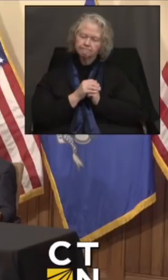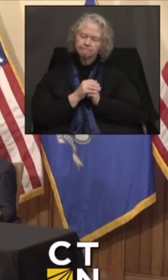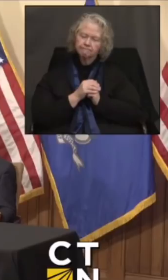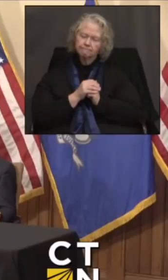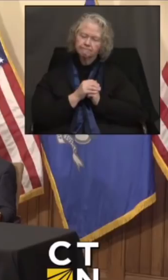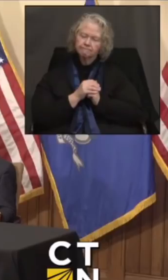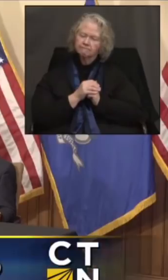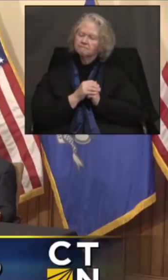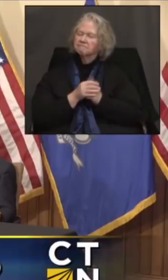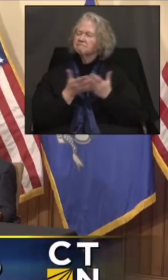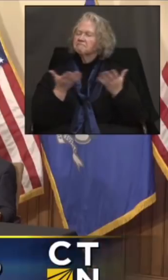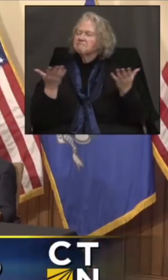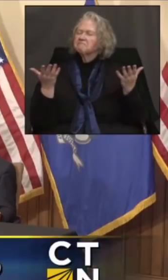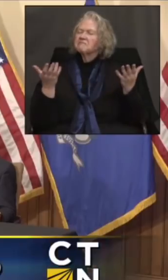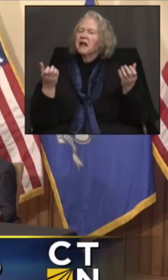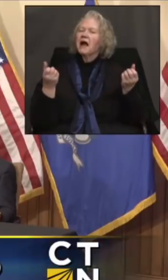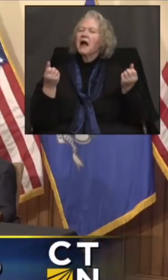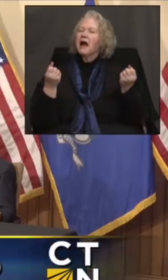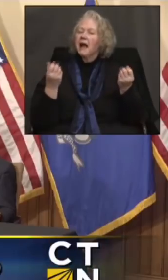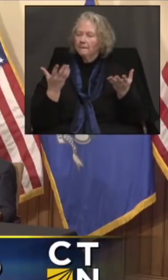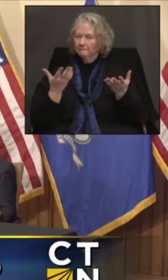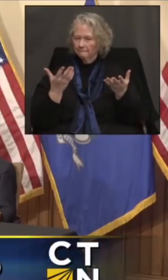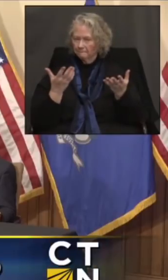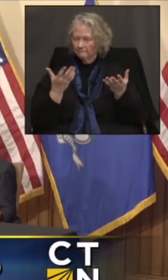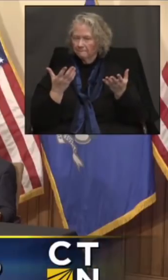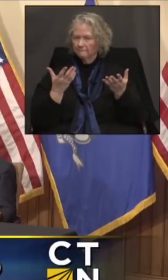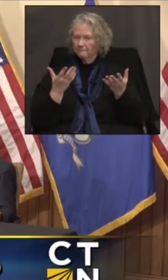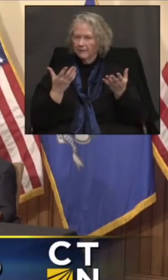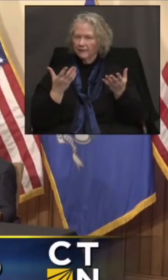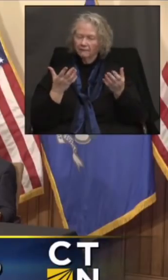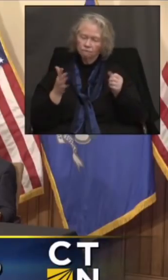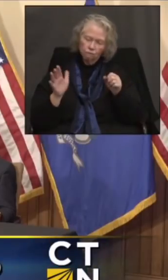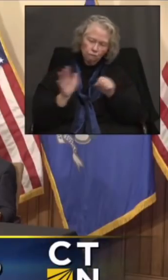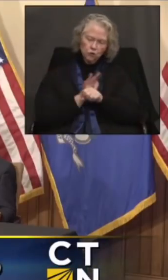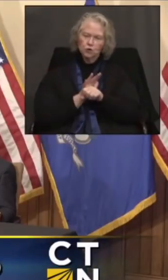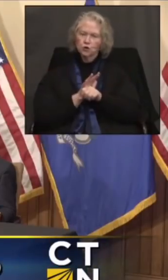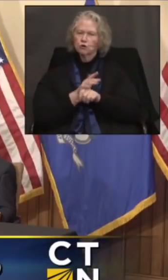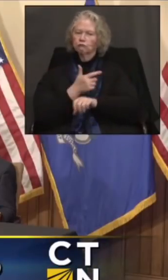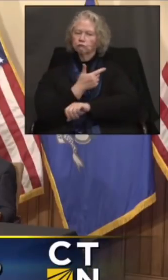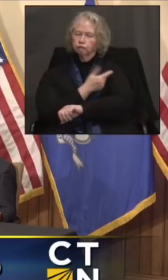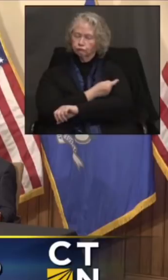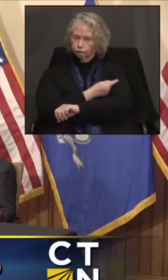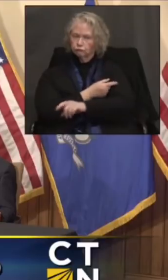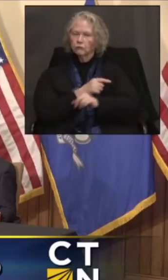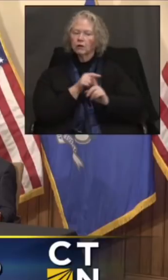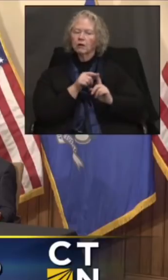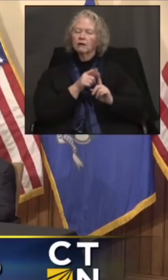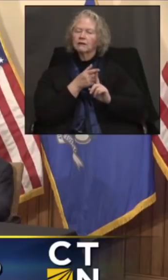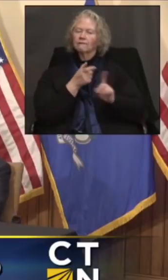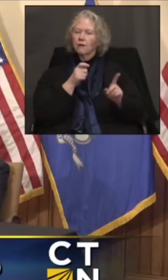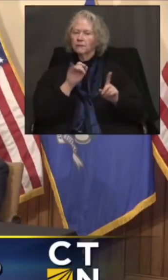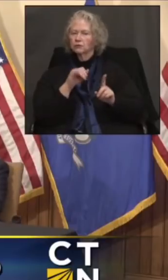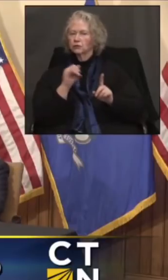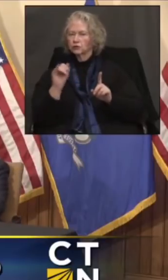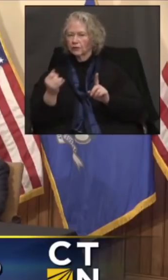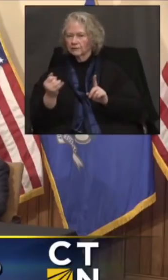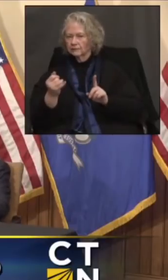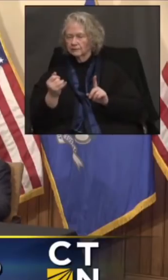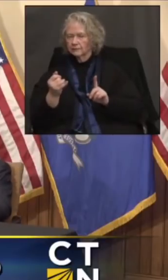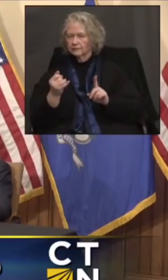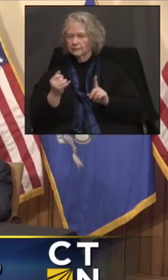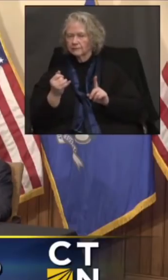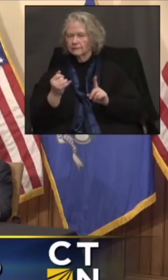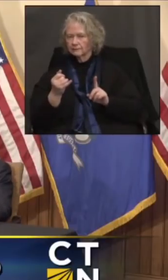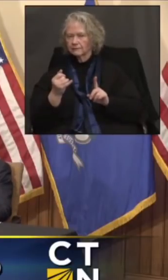can you tell us how many people have received out of the fully vaccinated have received the Johnson & Johnson shot? I got to ask a